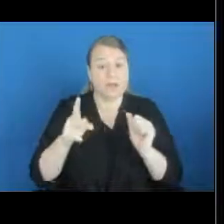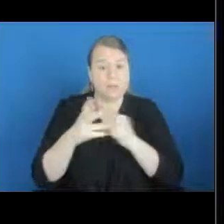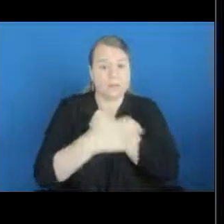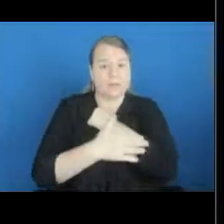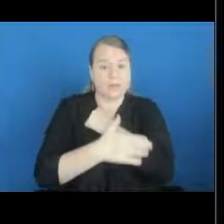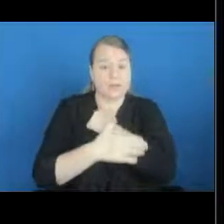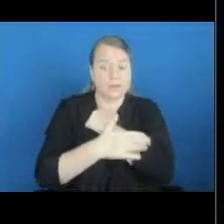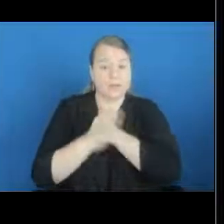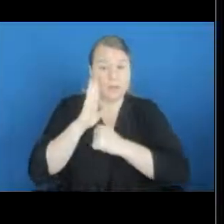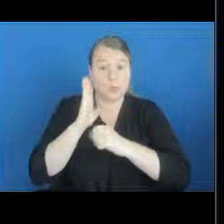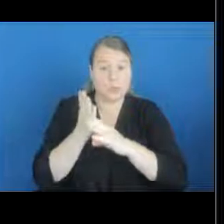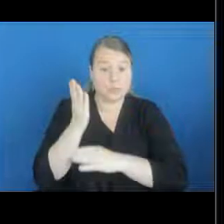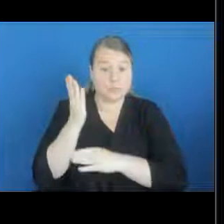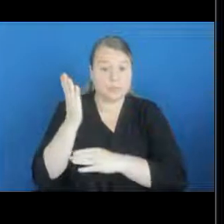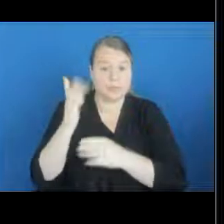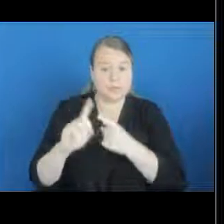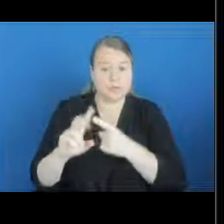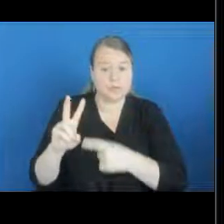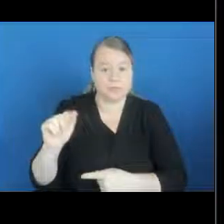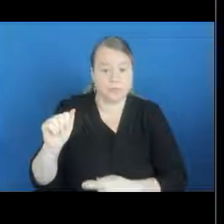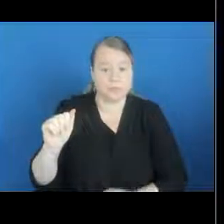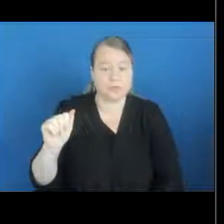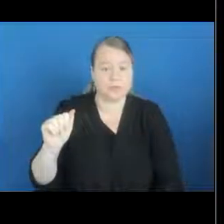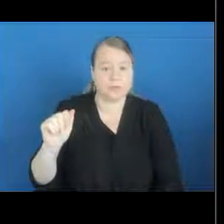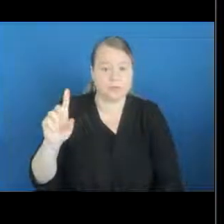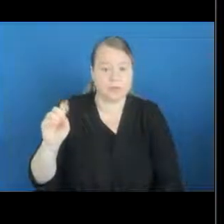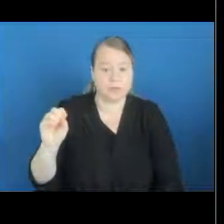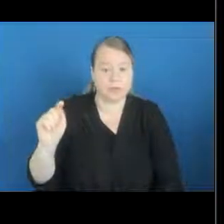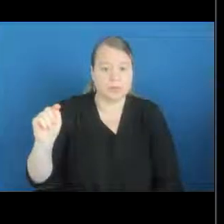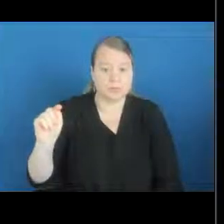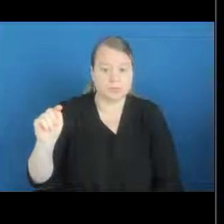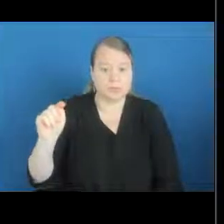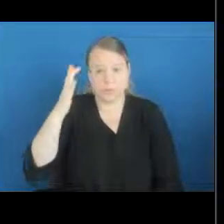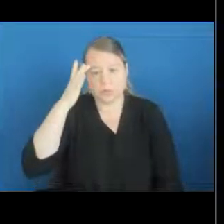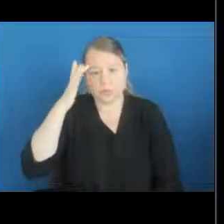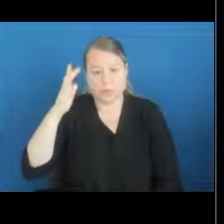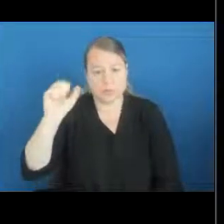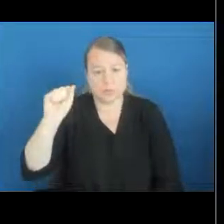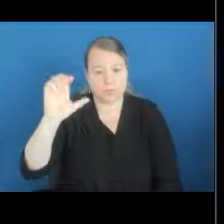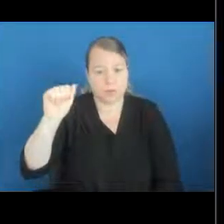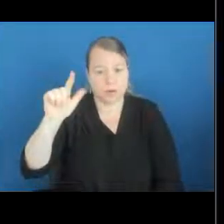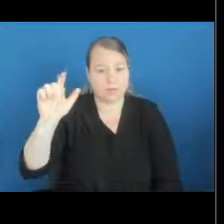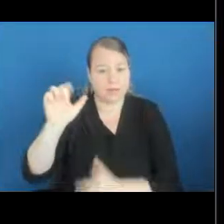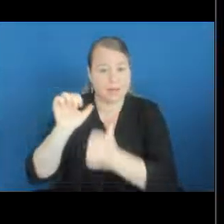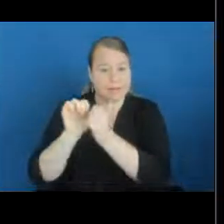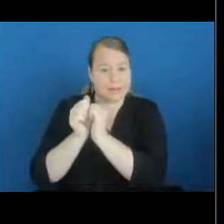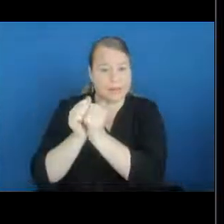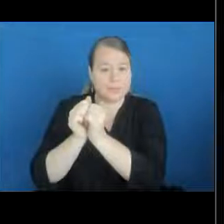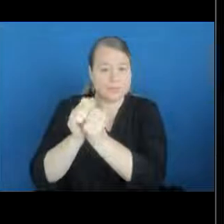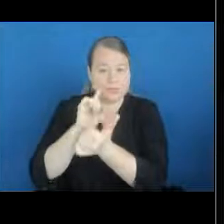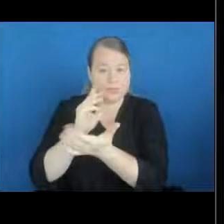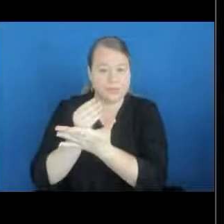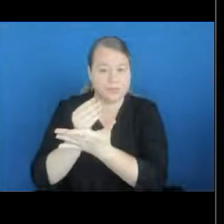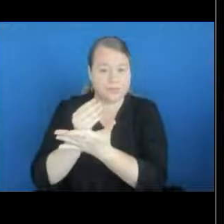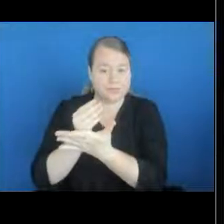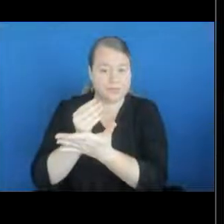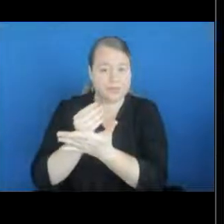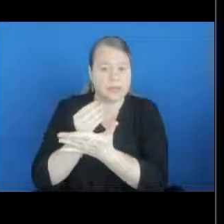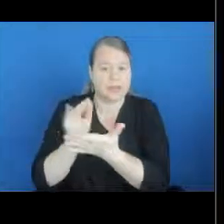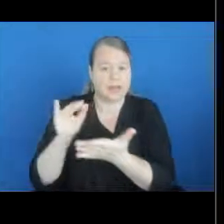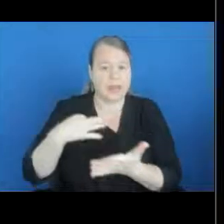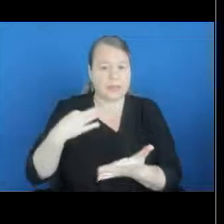submitting to the Virginia Department of Transportation Smart Scale competition for funding. The